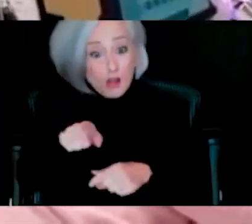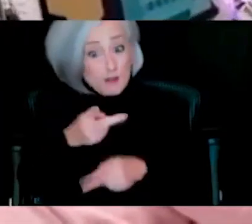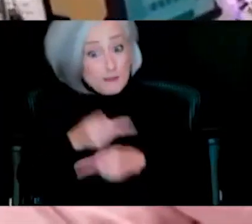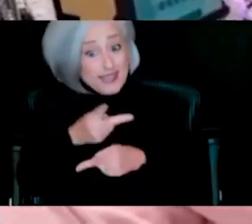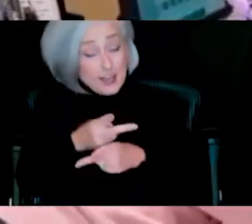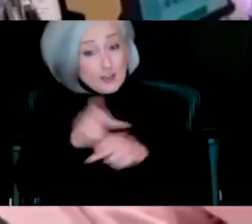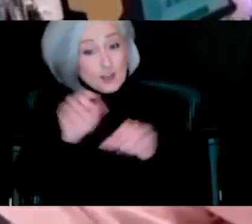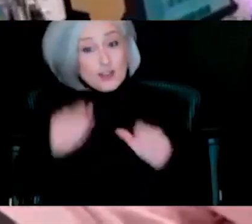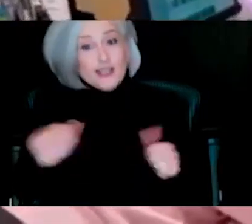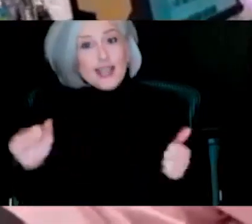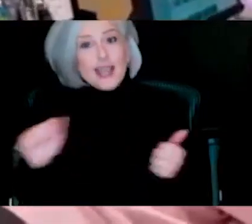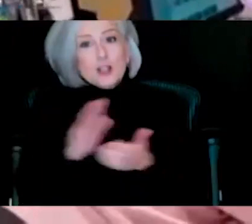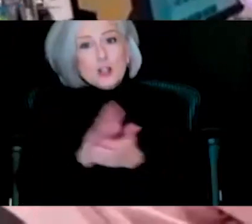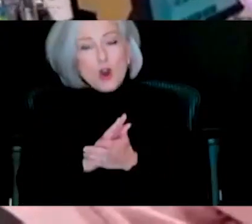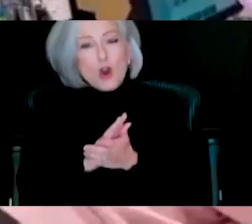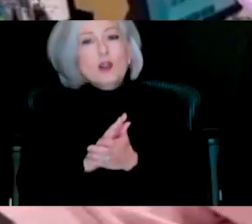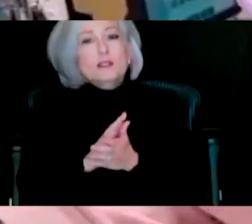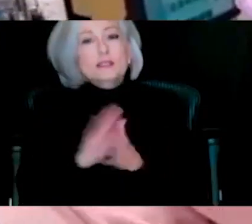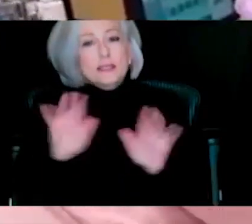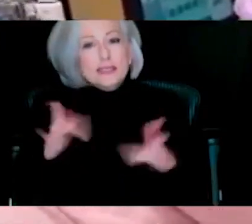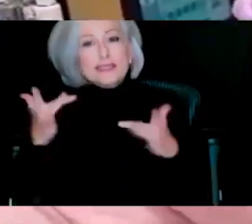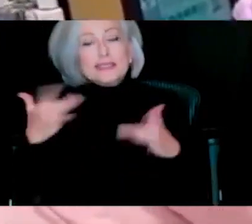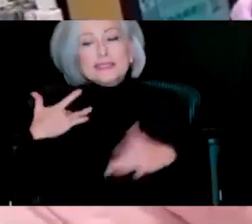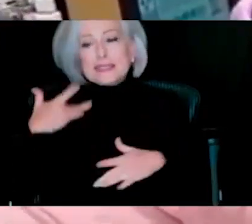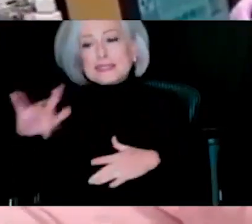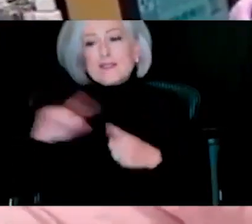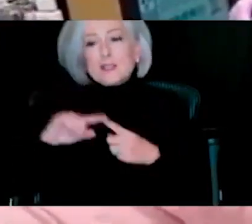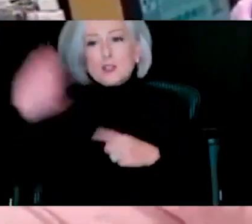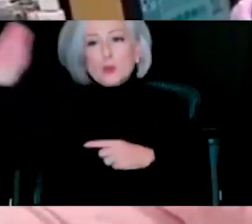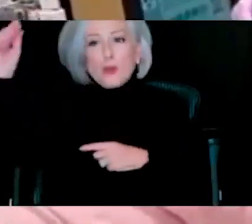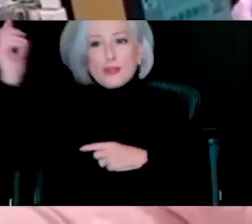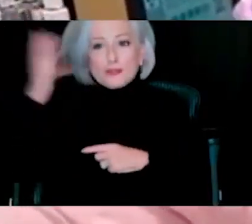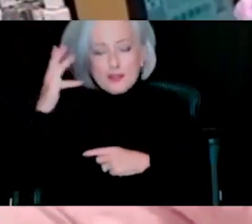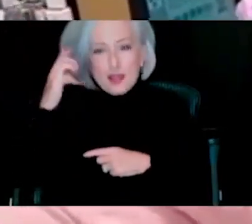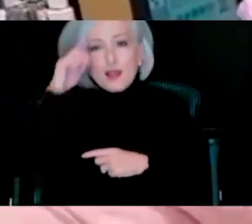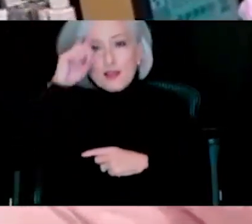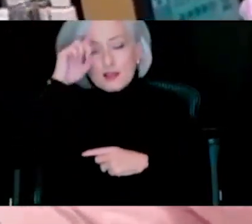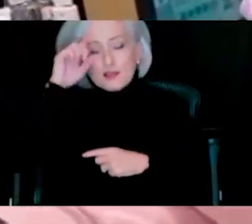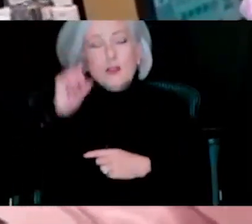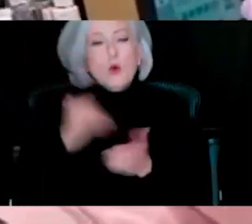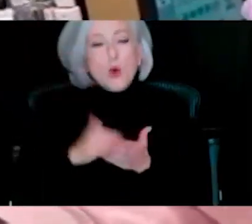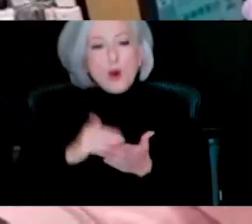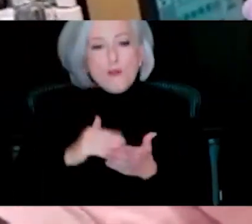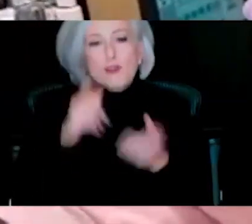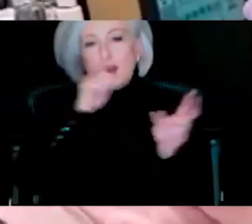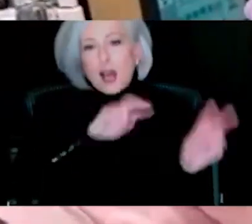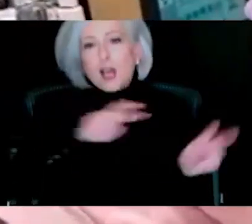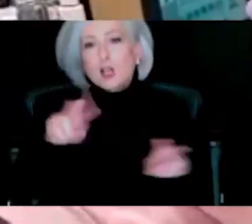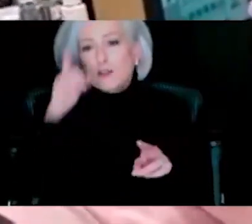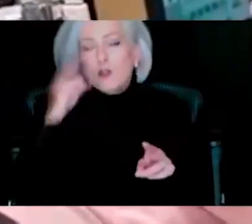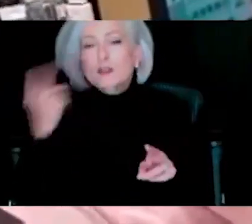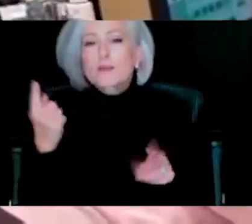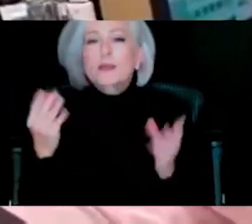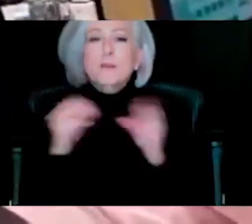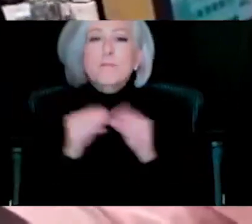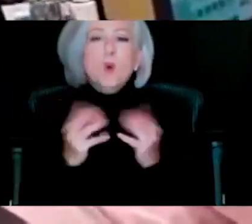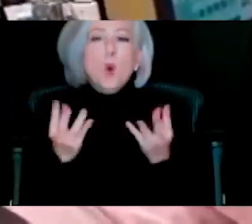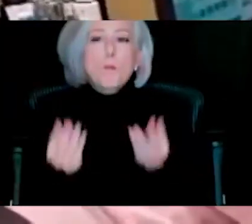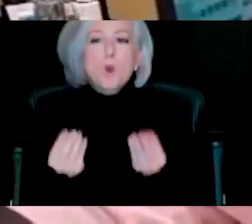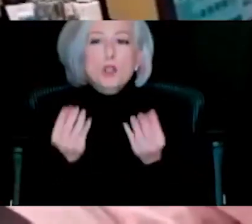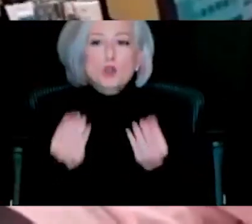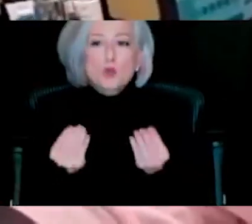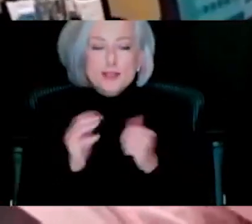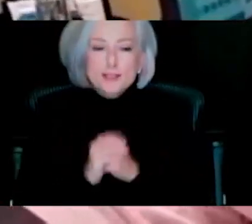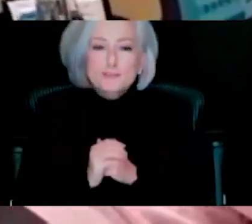cause hypersensitivity to the sun. So a lot of times I just look for something that's nice and moisturizing. And